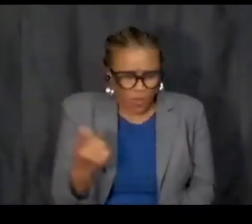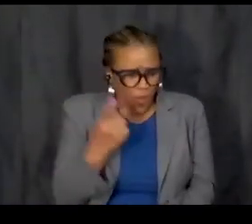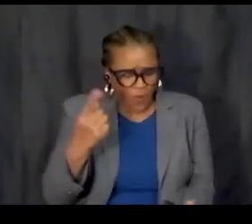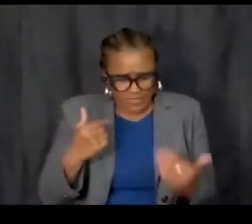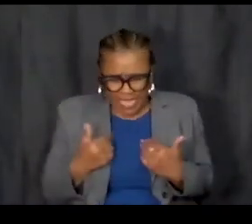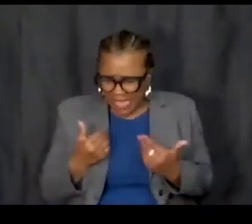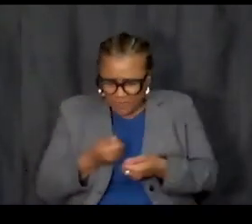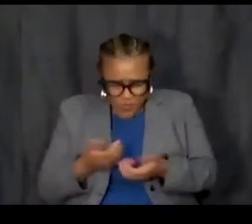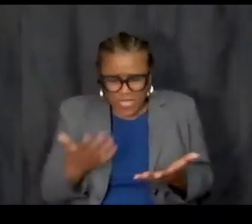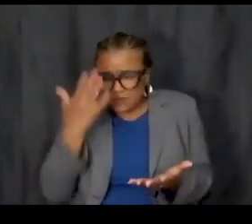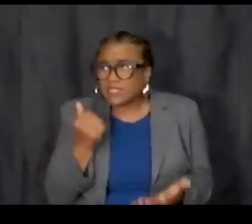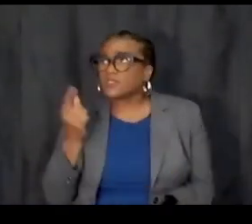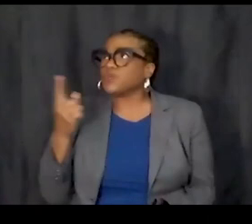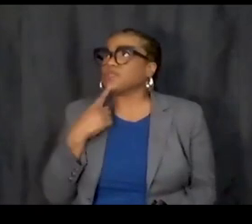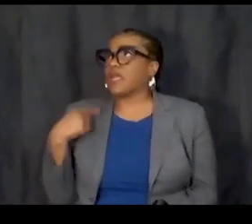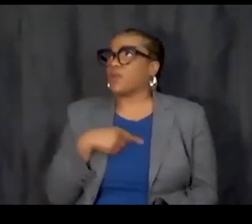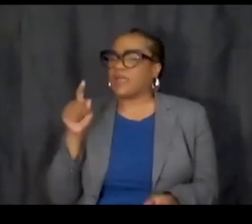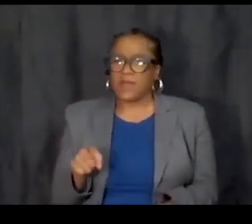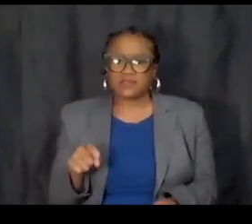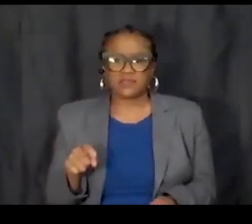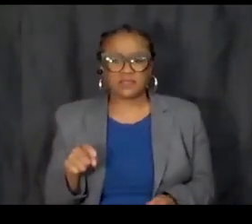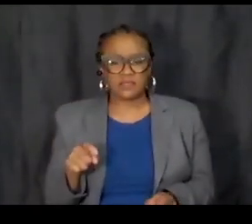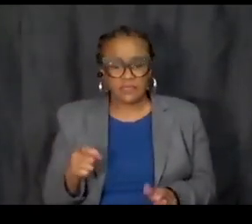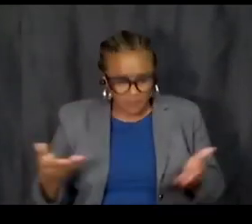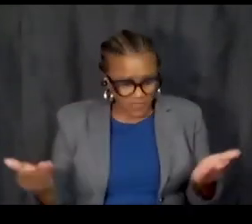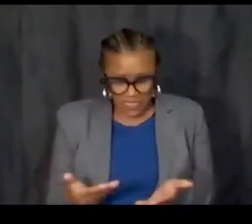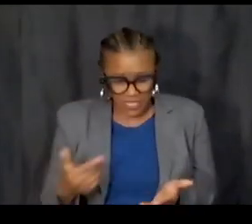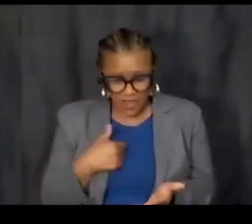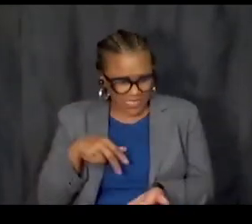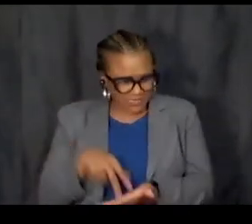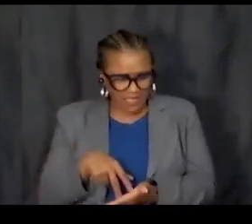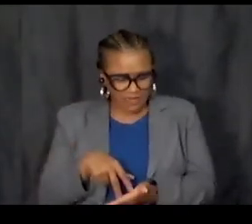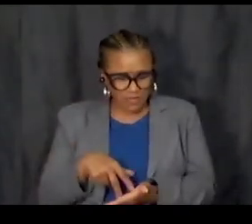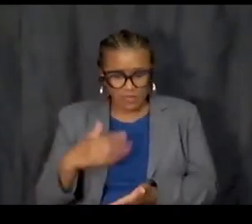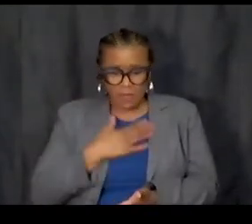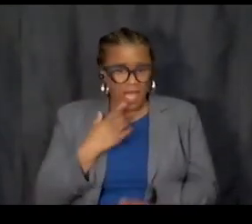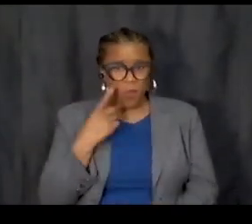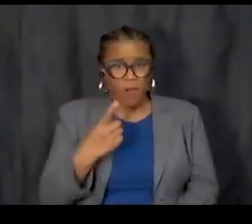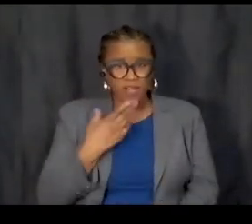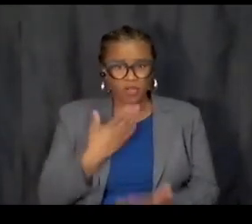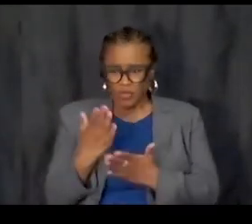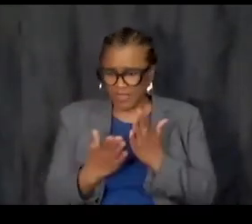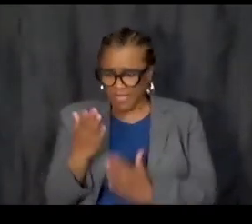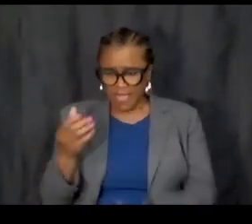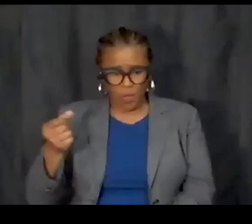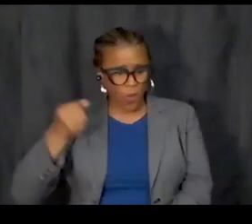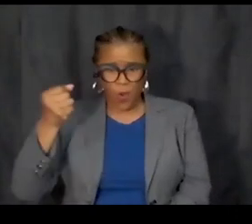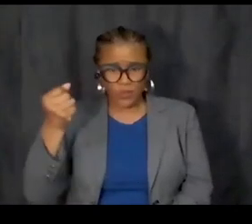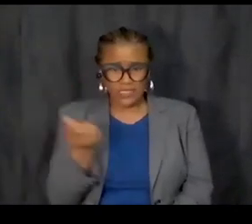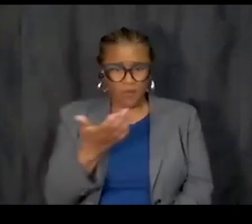waste because you said we must. Here I stand, my one good hand holding all I